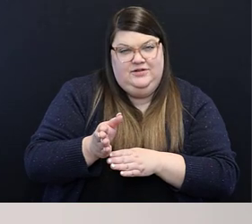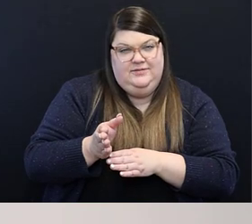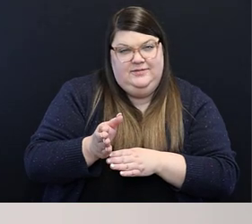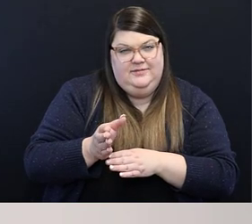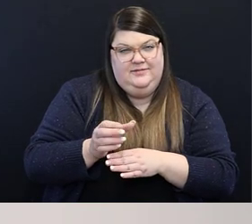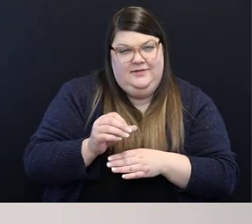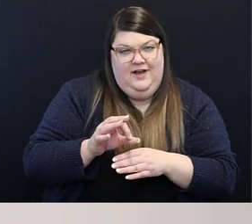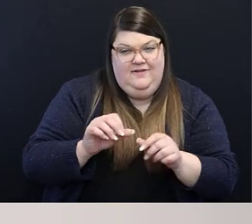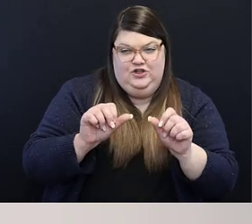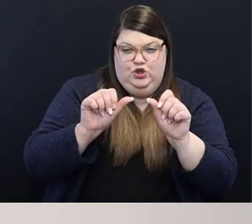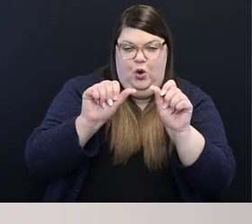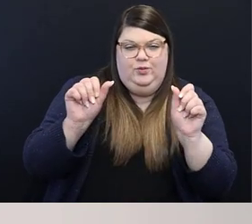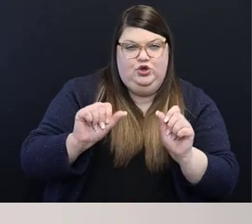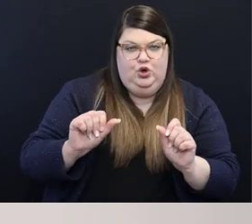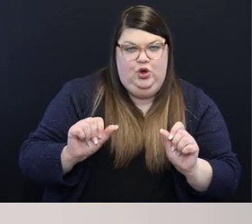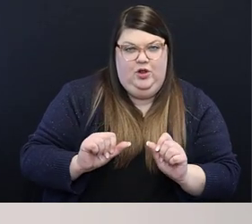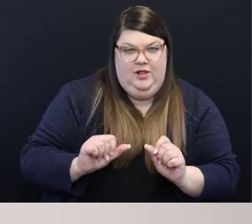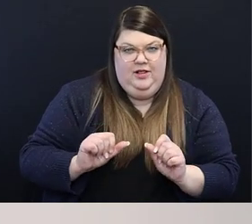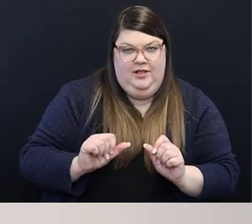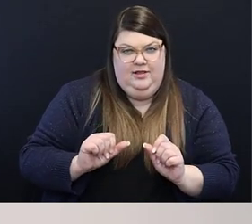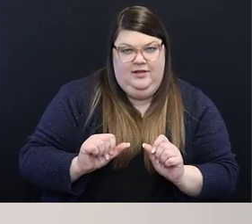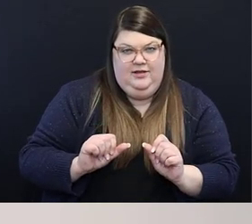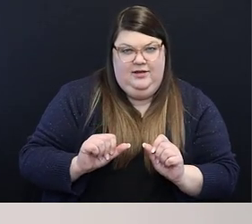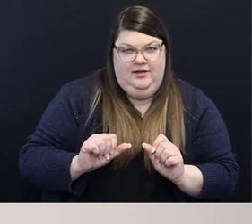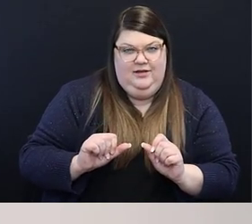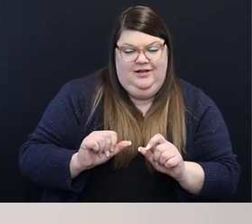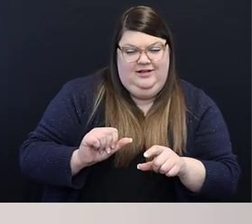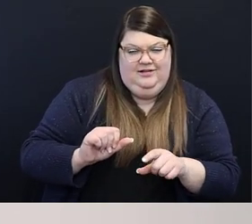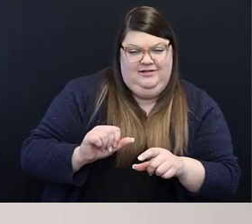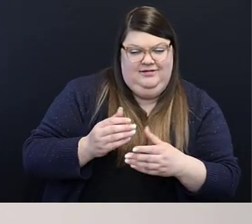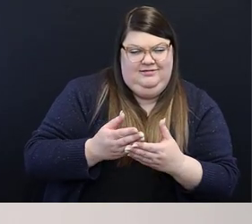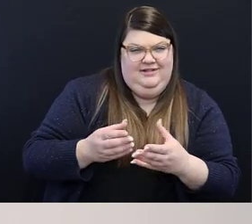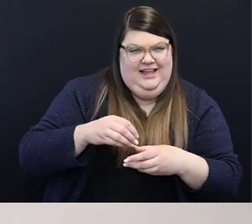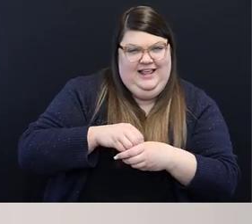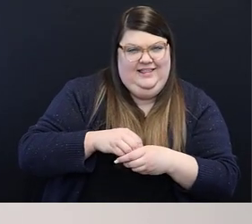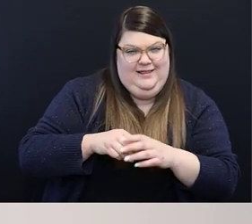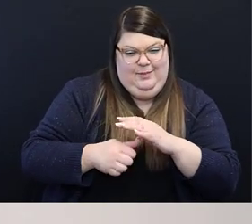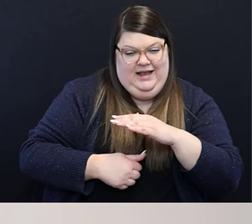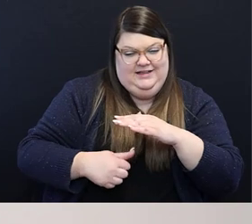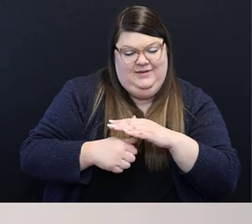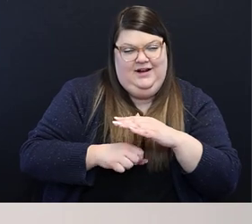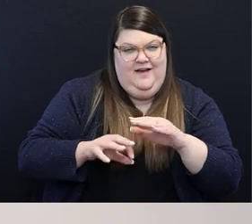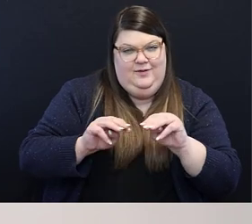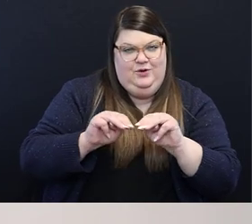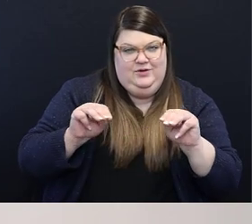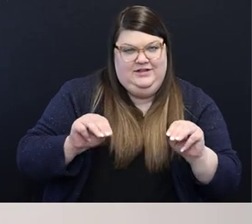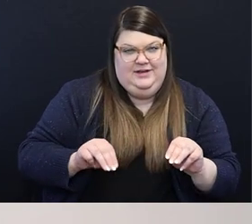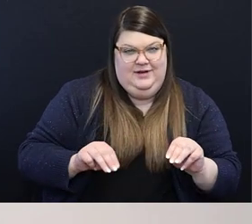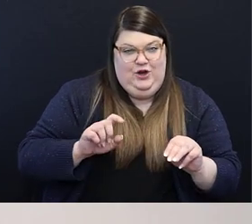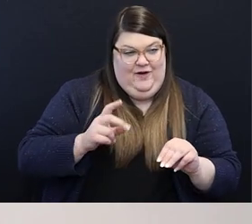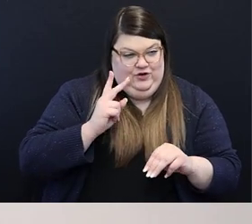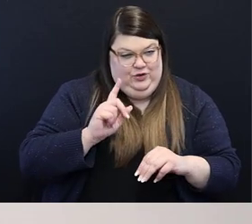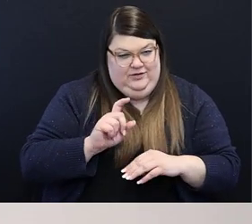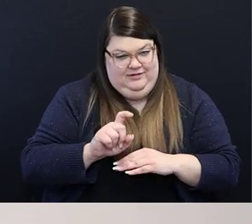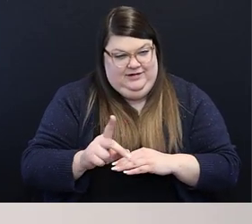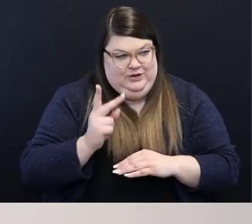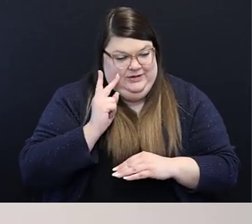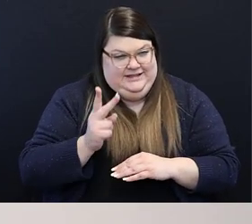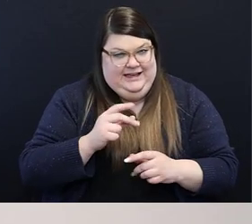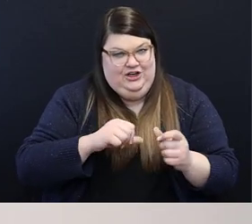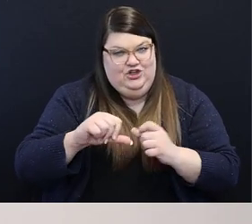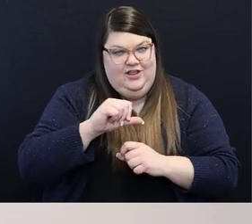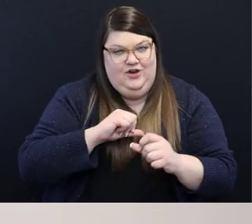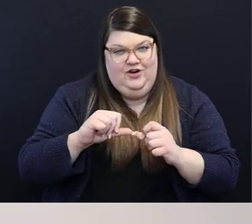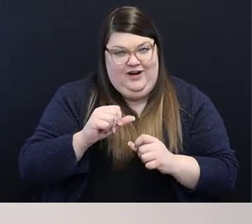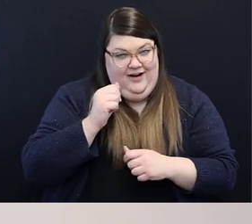the sculptural fellows in the basement of the museum, and you guys have to cross the museum to see